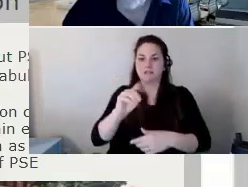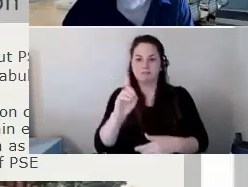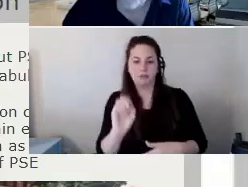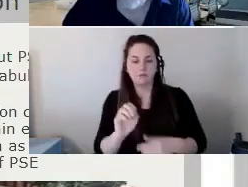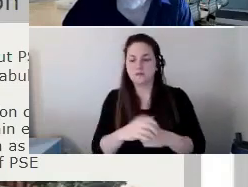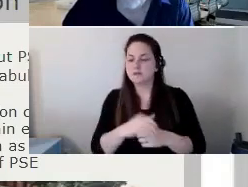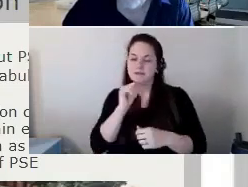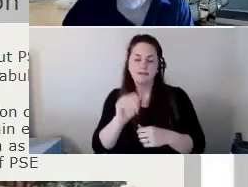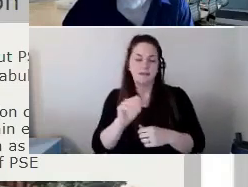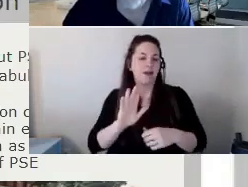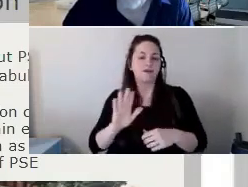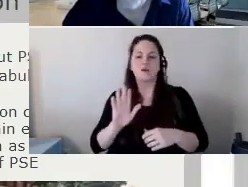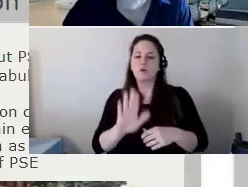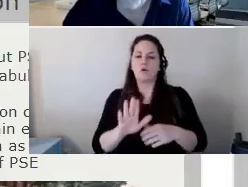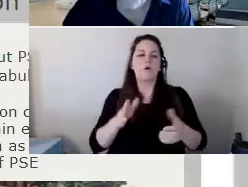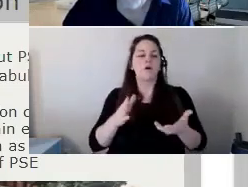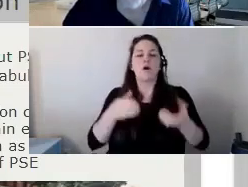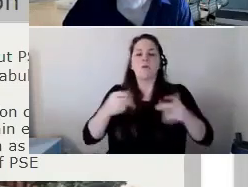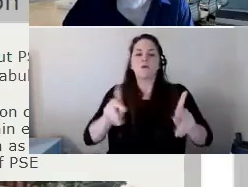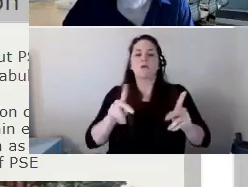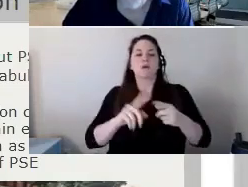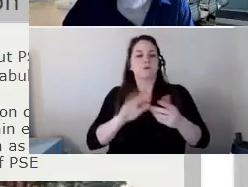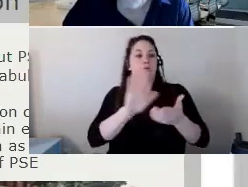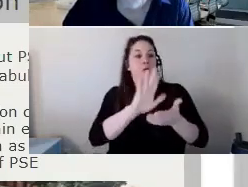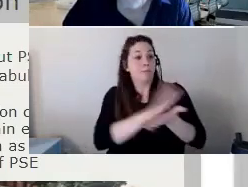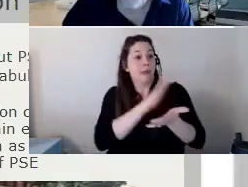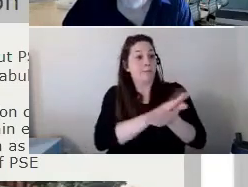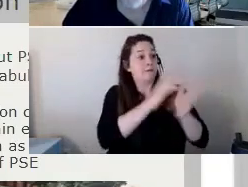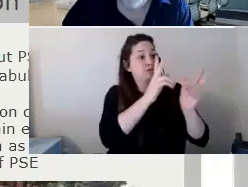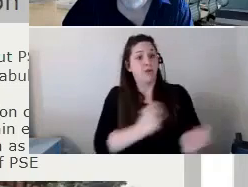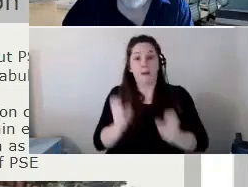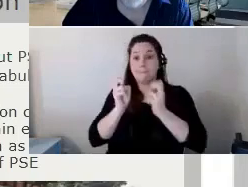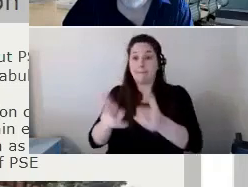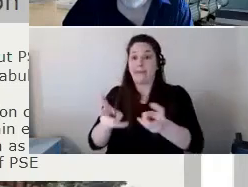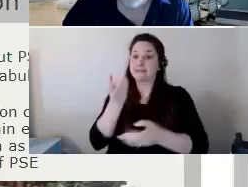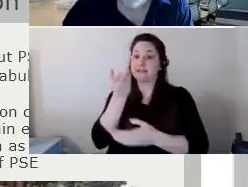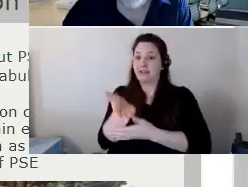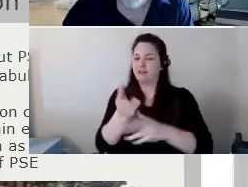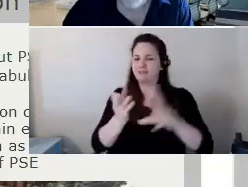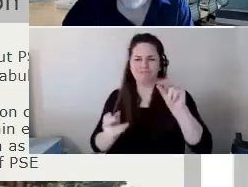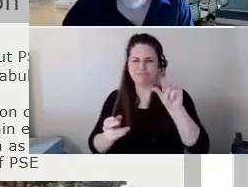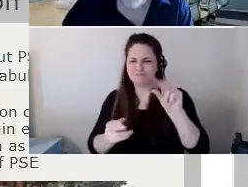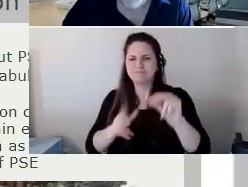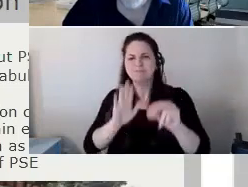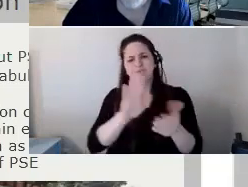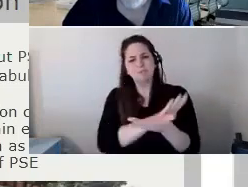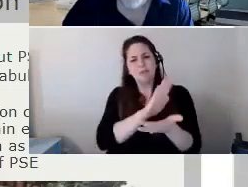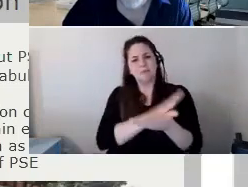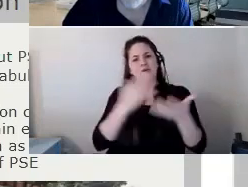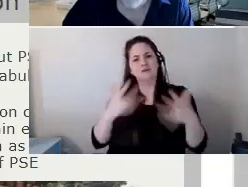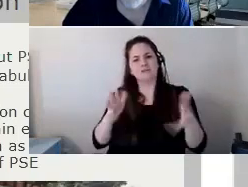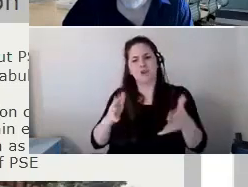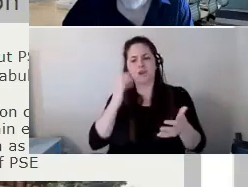take your paper and cut and paste it, because your paper is already in the, in